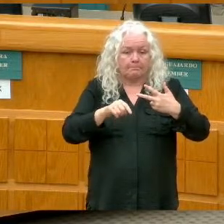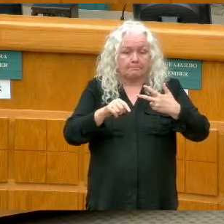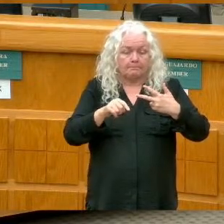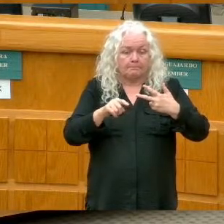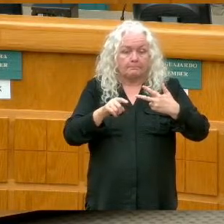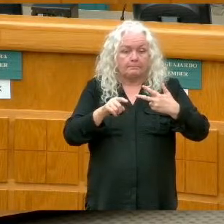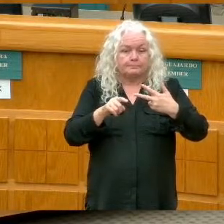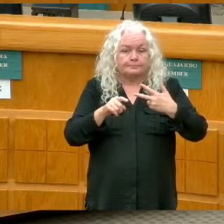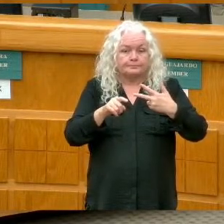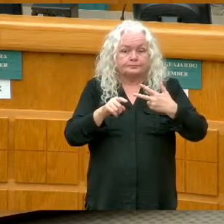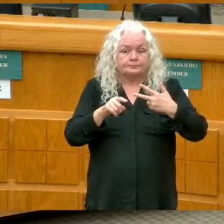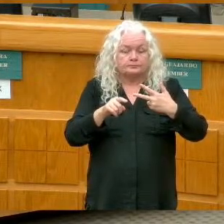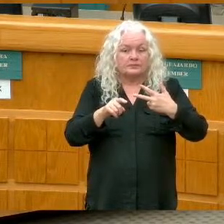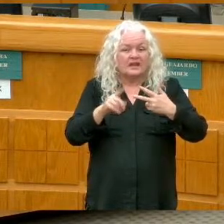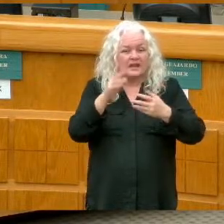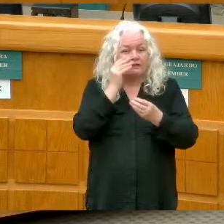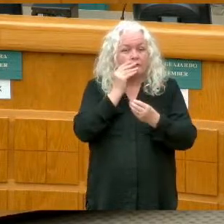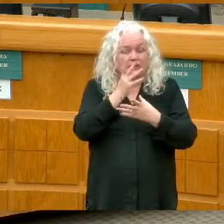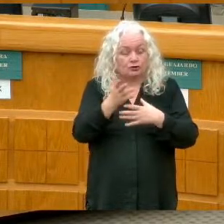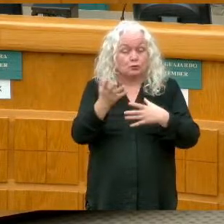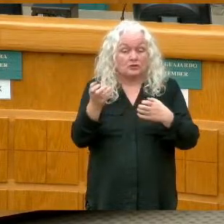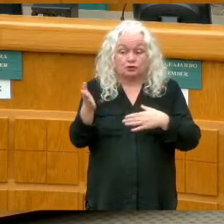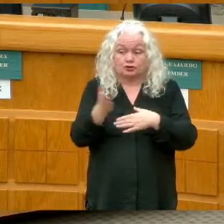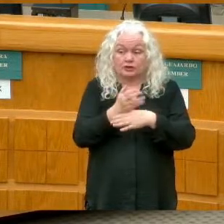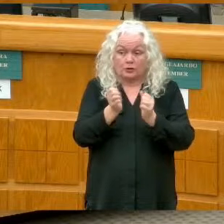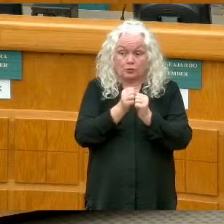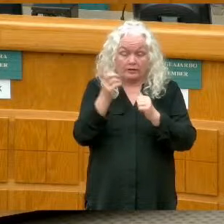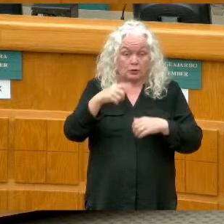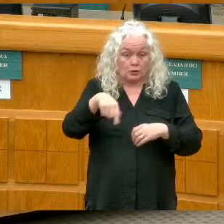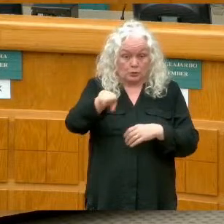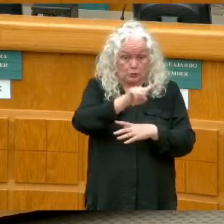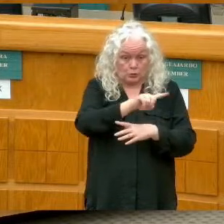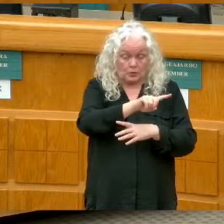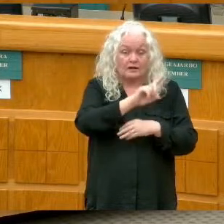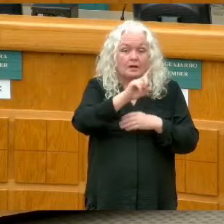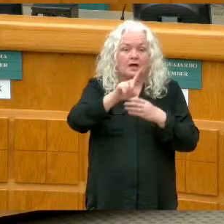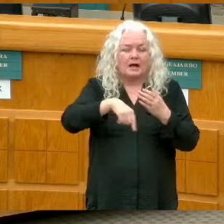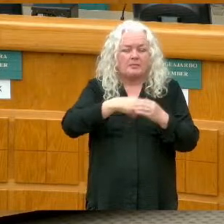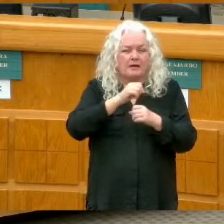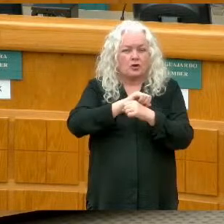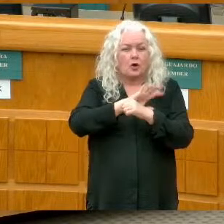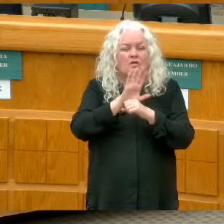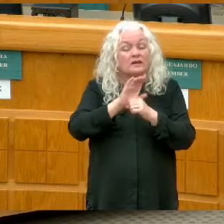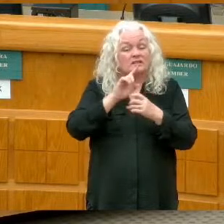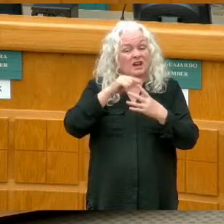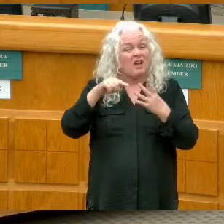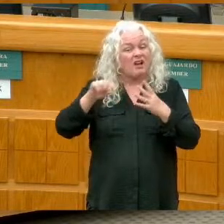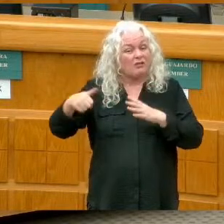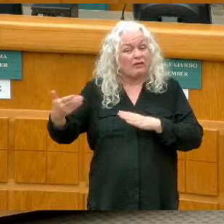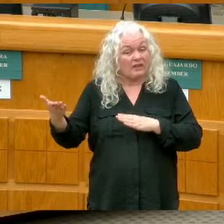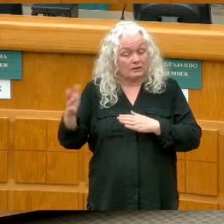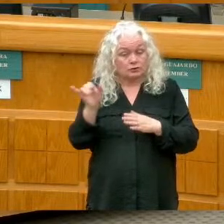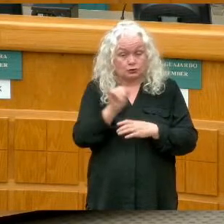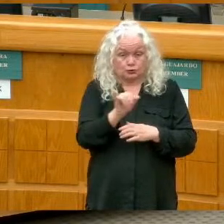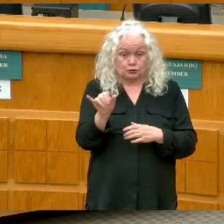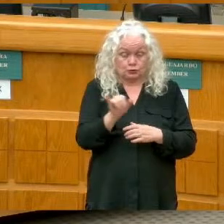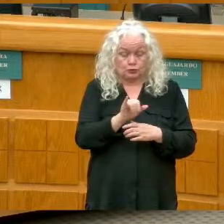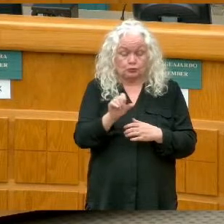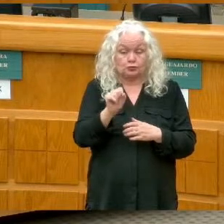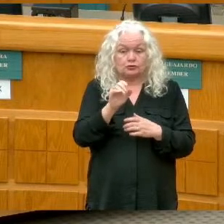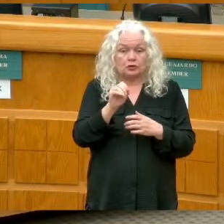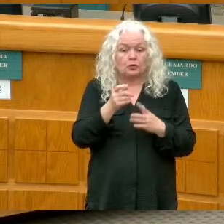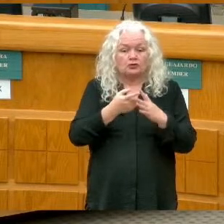have information she wants to share with you in terms of the COVID and other items. So we'll